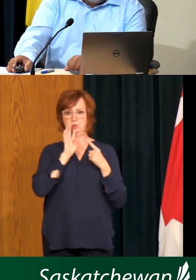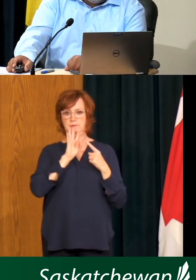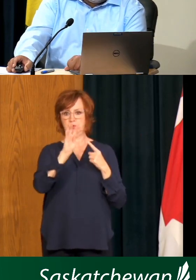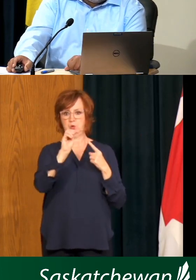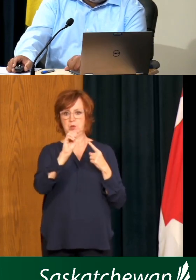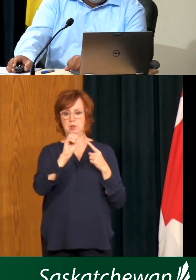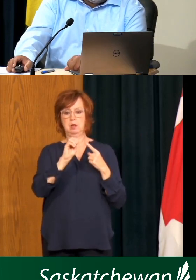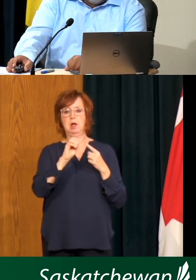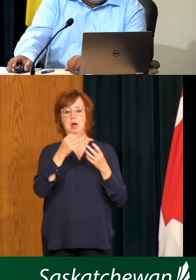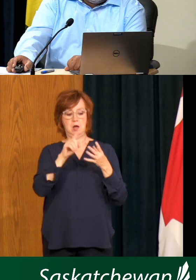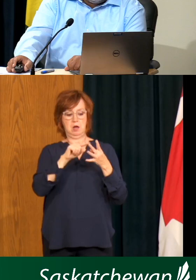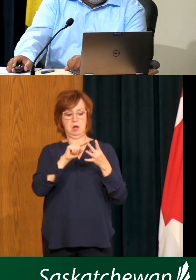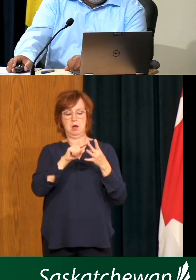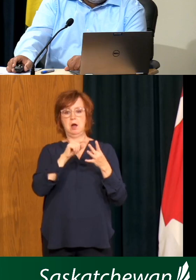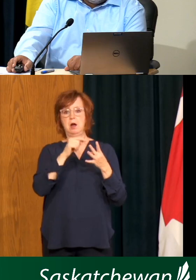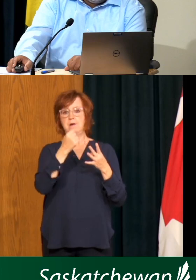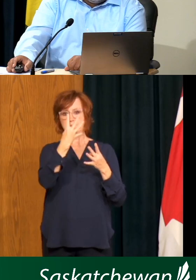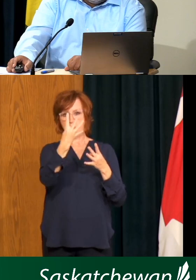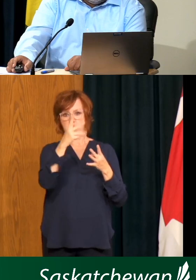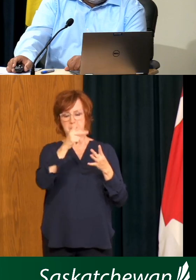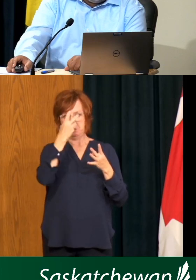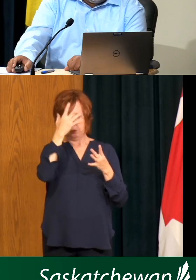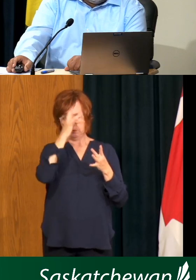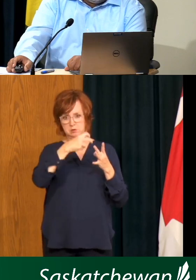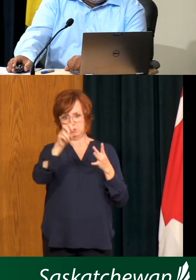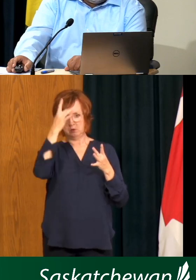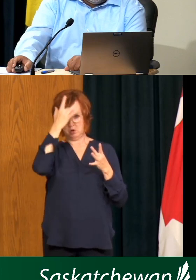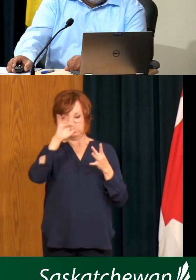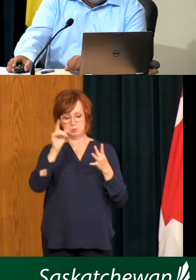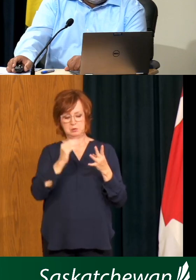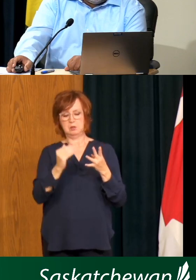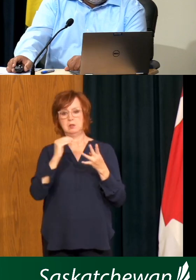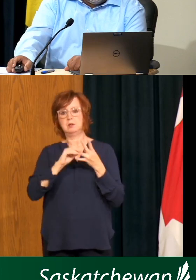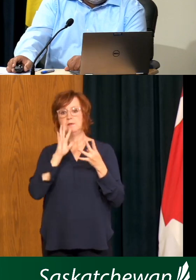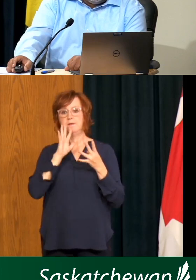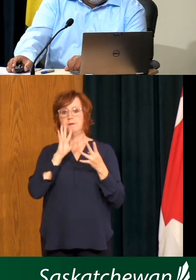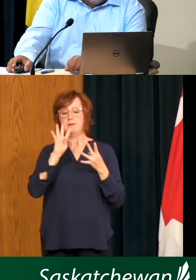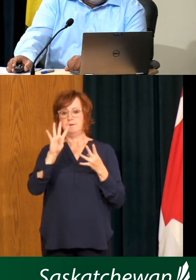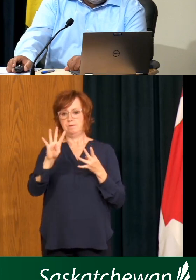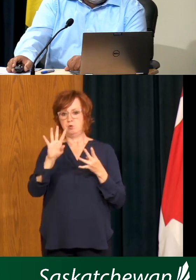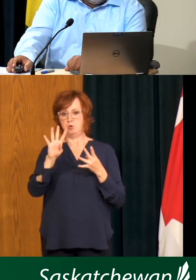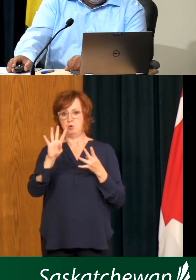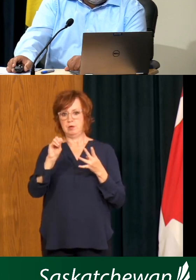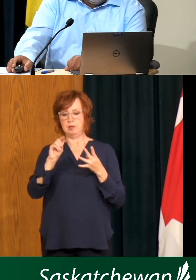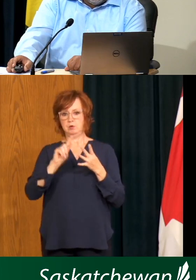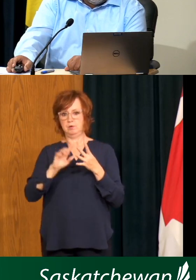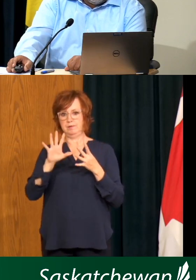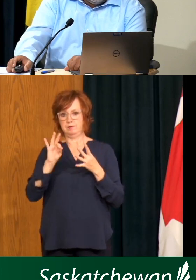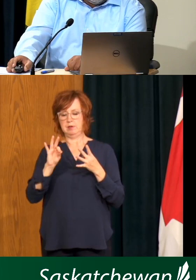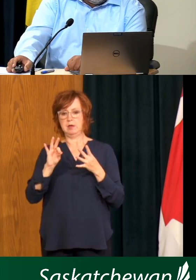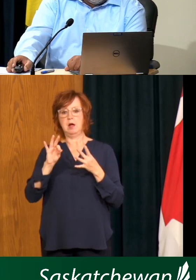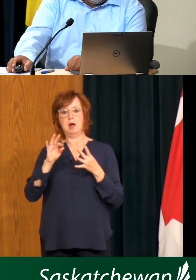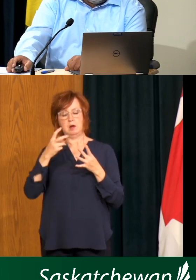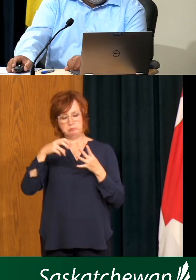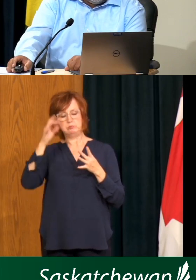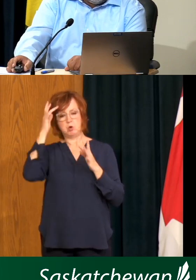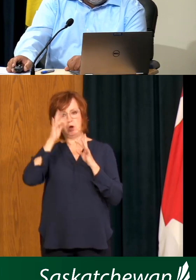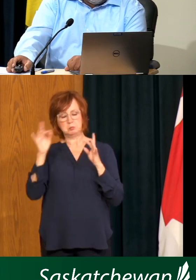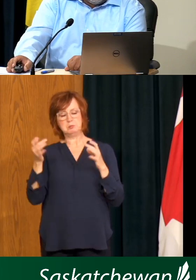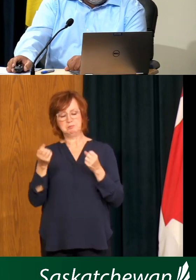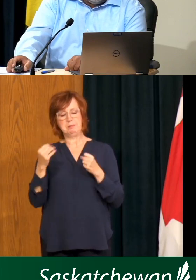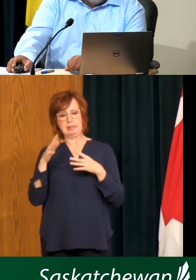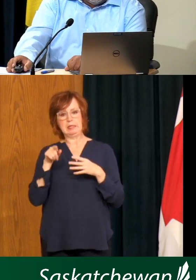hospitalizations. But of course, hospitalizations pick up in older age groups, so 40 to 59, 13 male, 7 female, 60